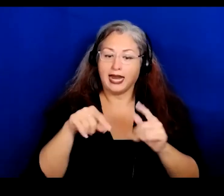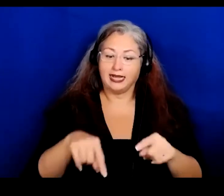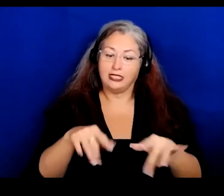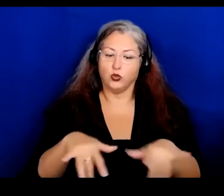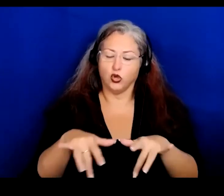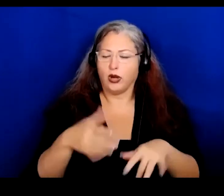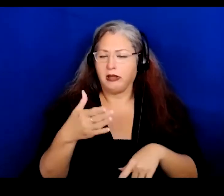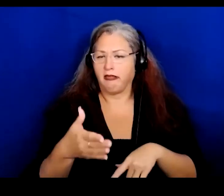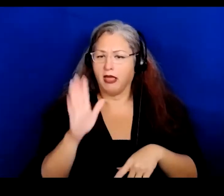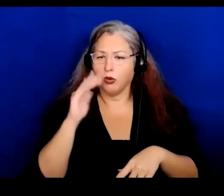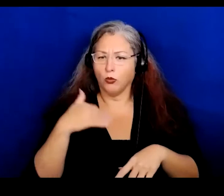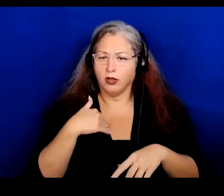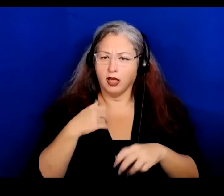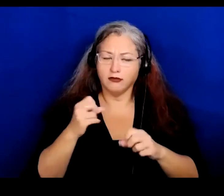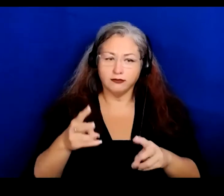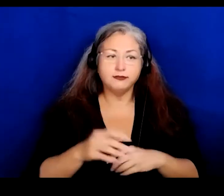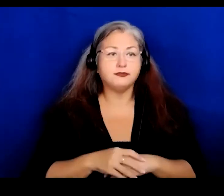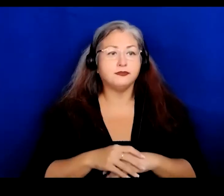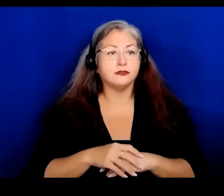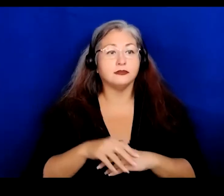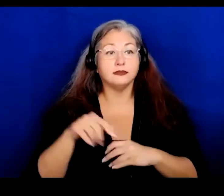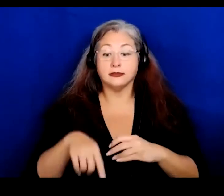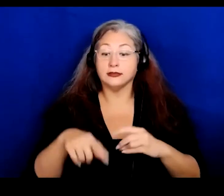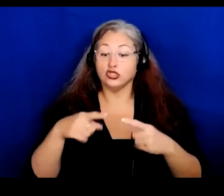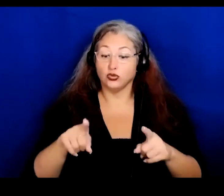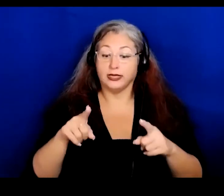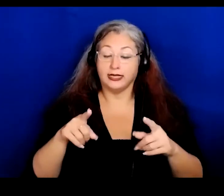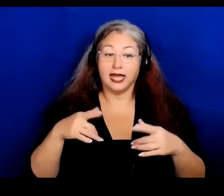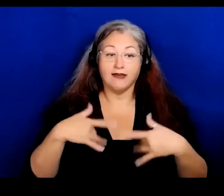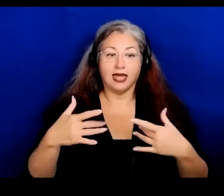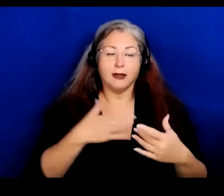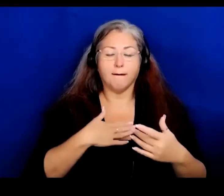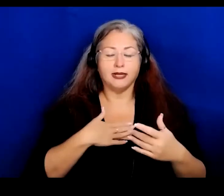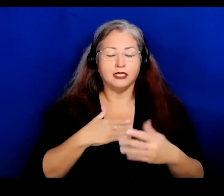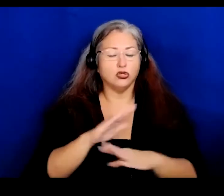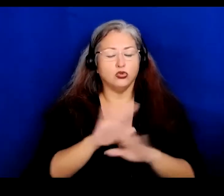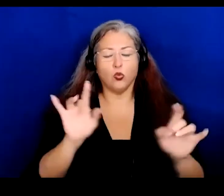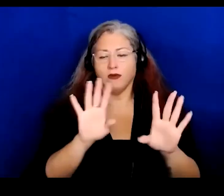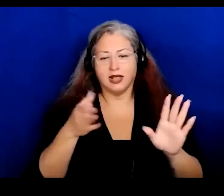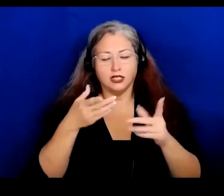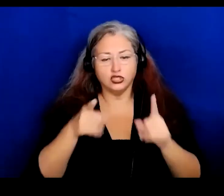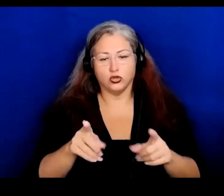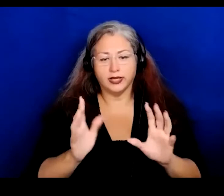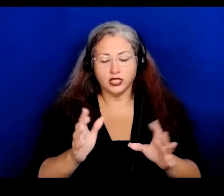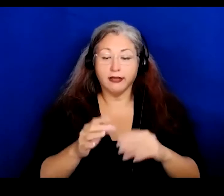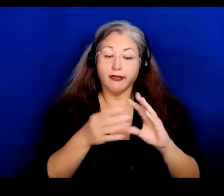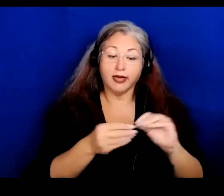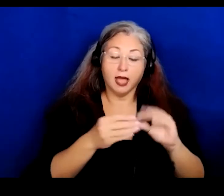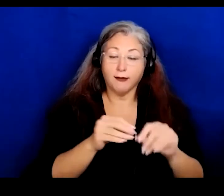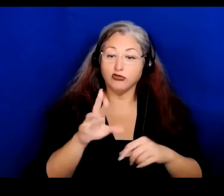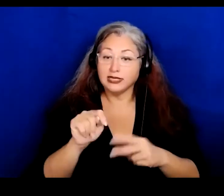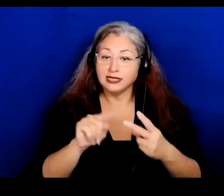posted. During the event, we ask that all audience members practice nonviolence in the chat. Comments that are